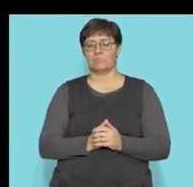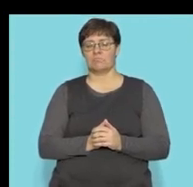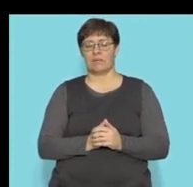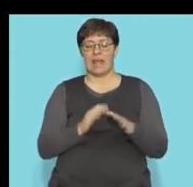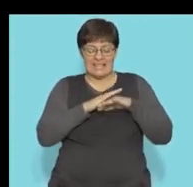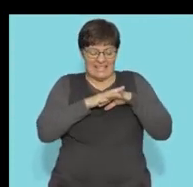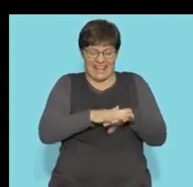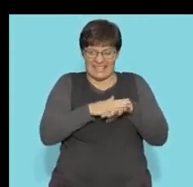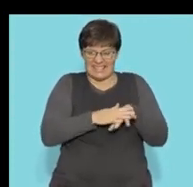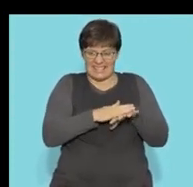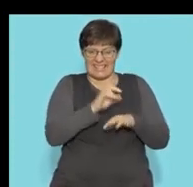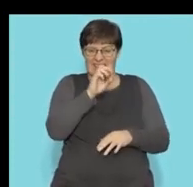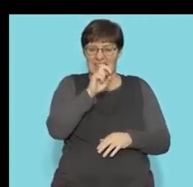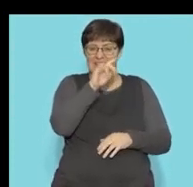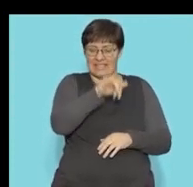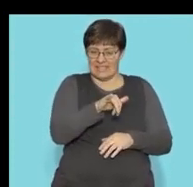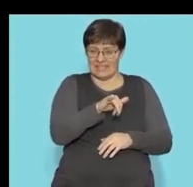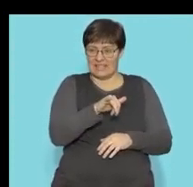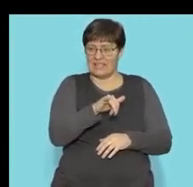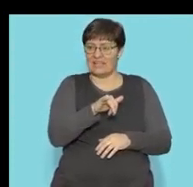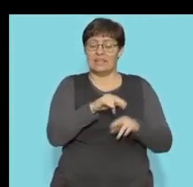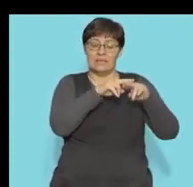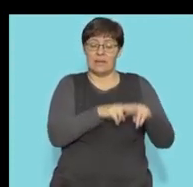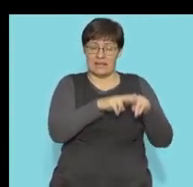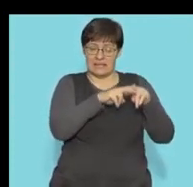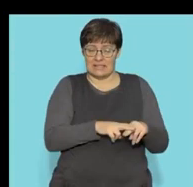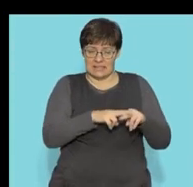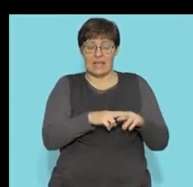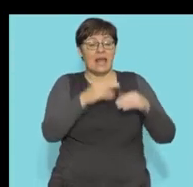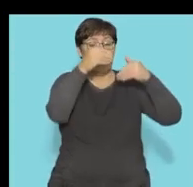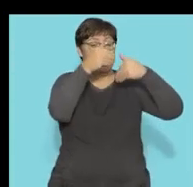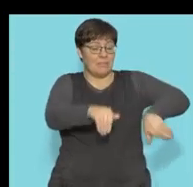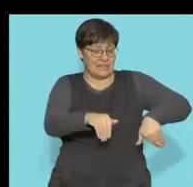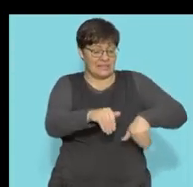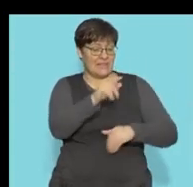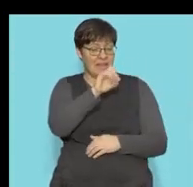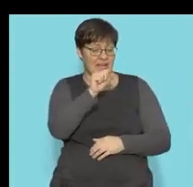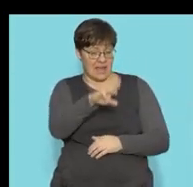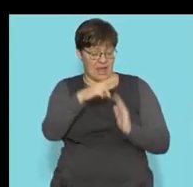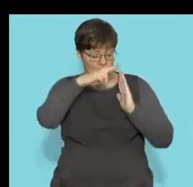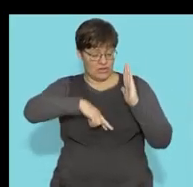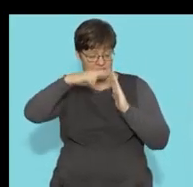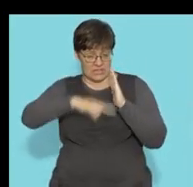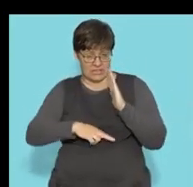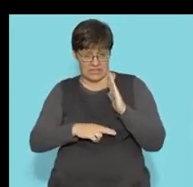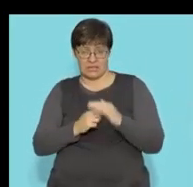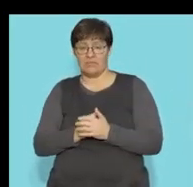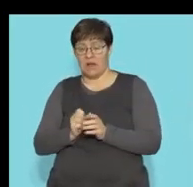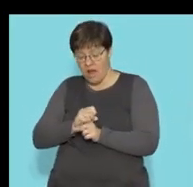Density dependent limiting factor, I'm doing the read part,